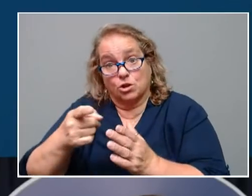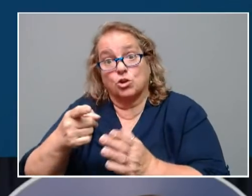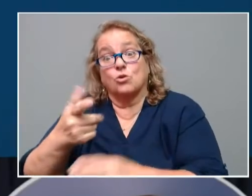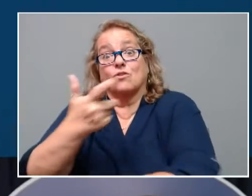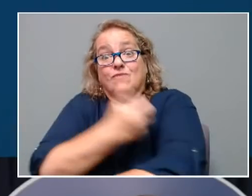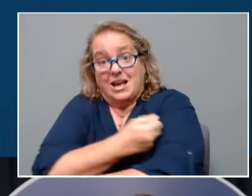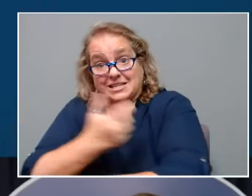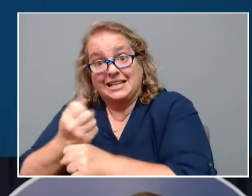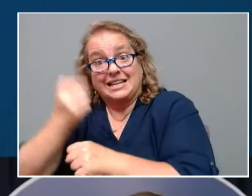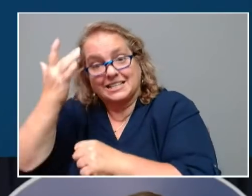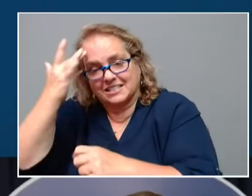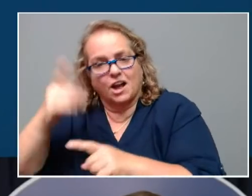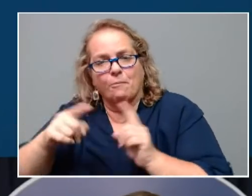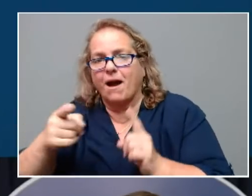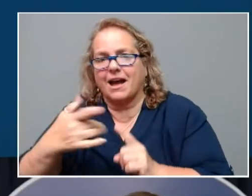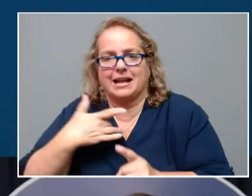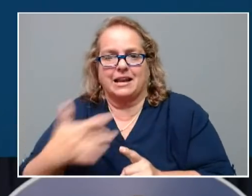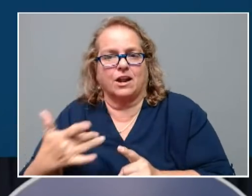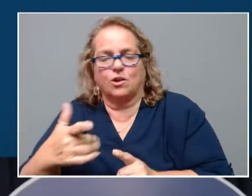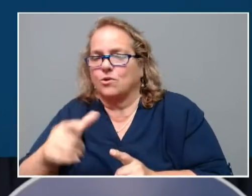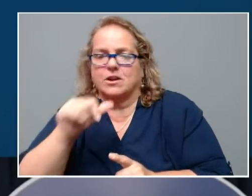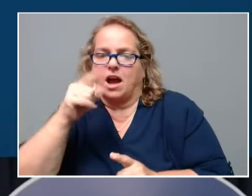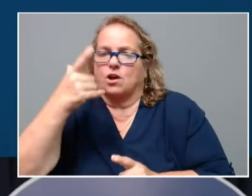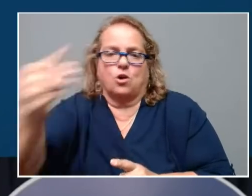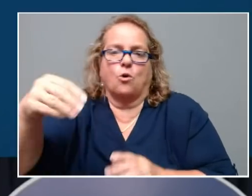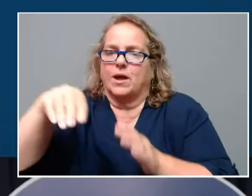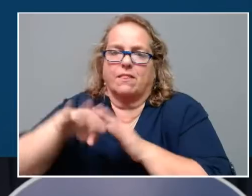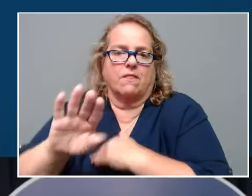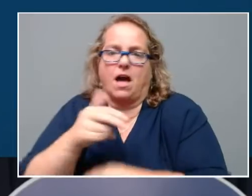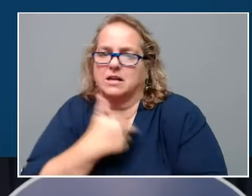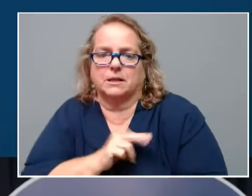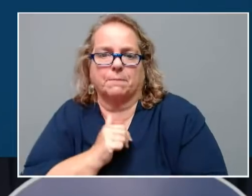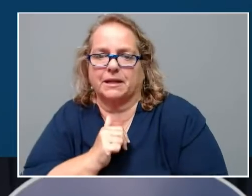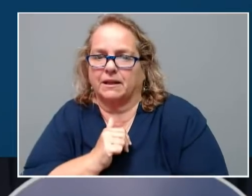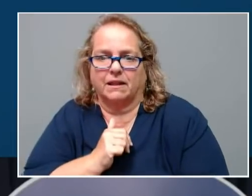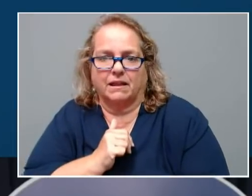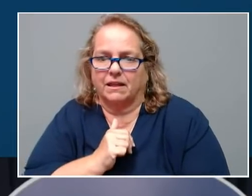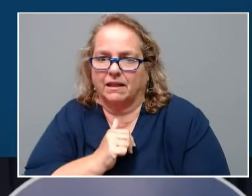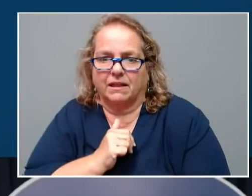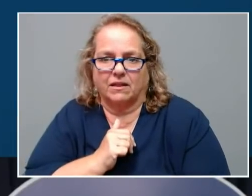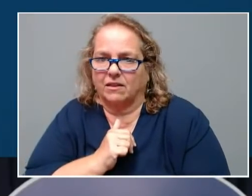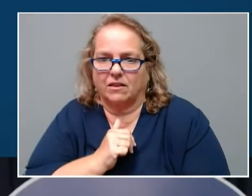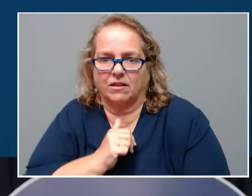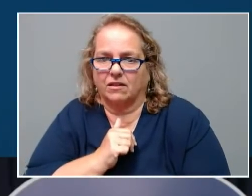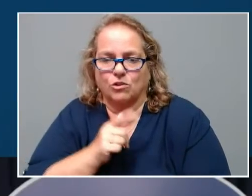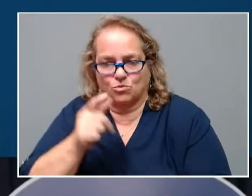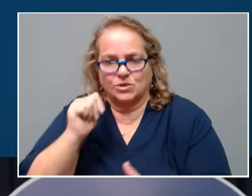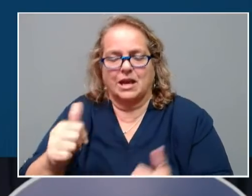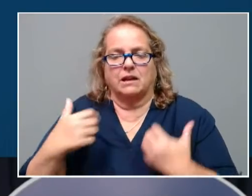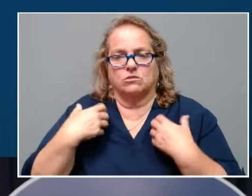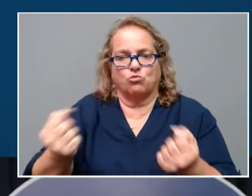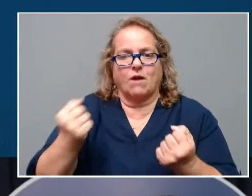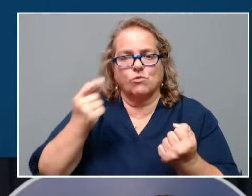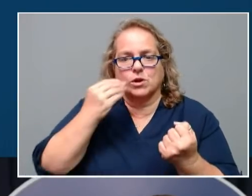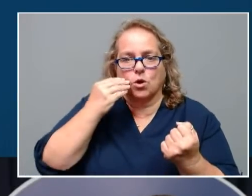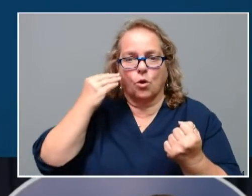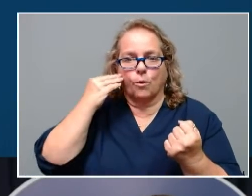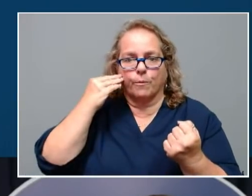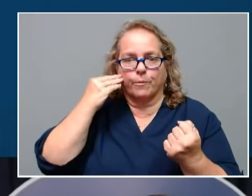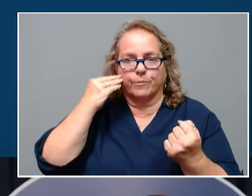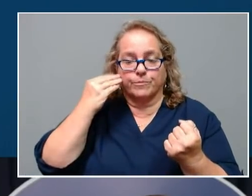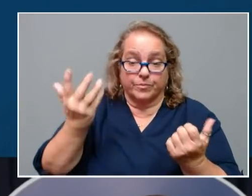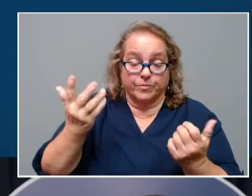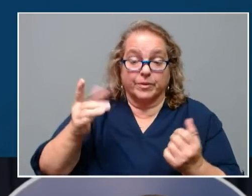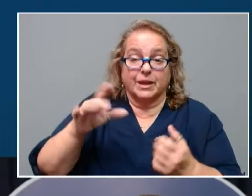unlikely to end up in the hospital. And then we look at deaths, about 85% of